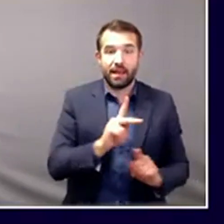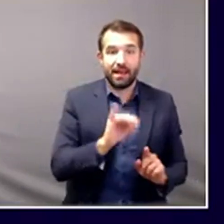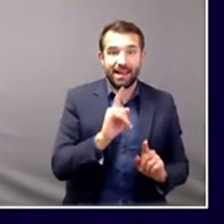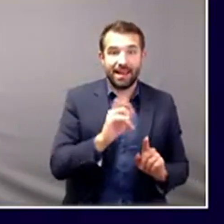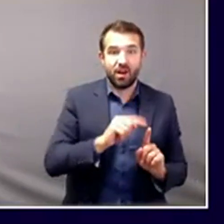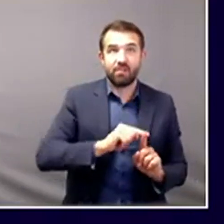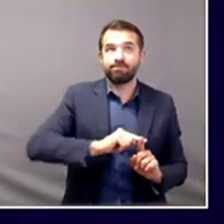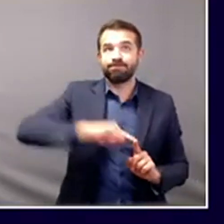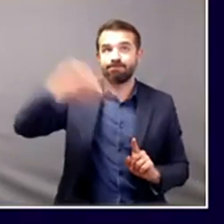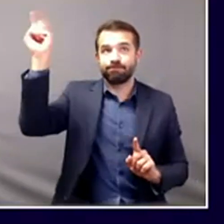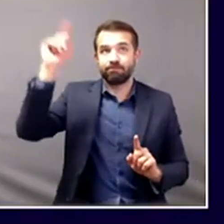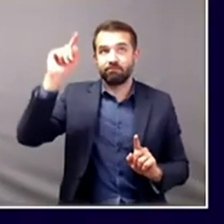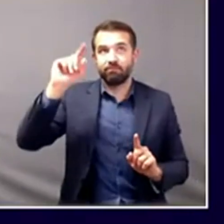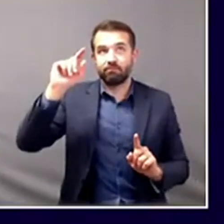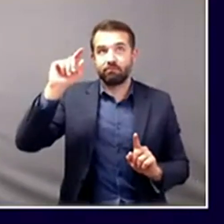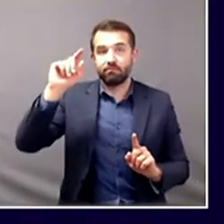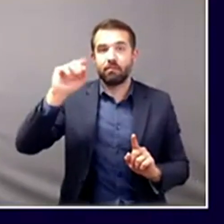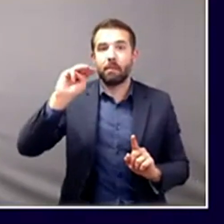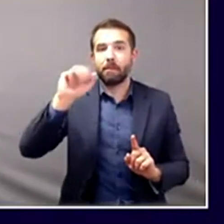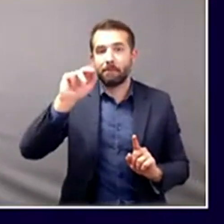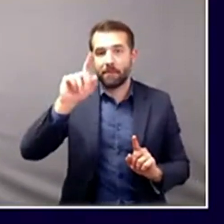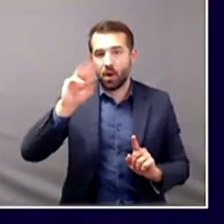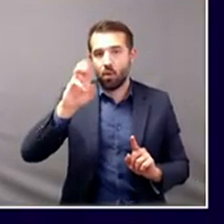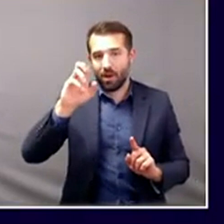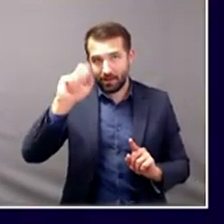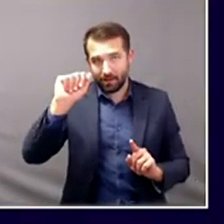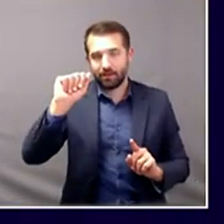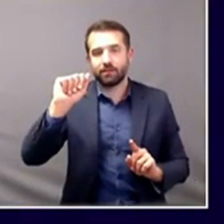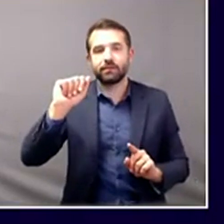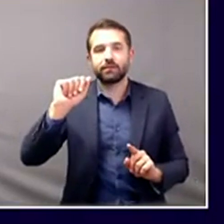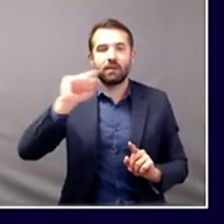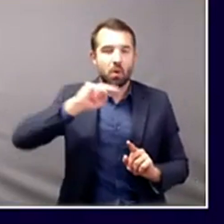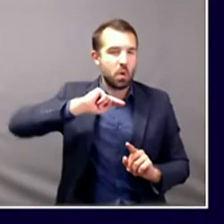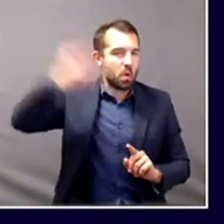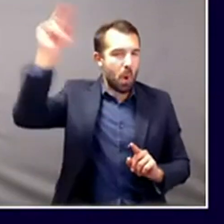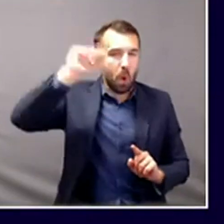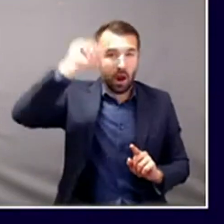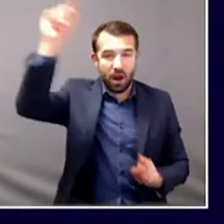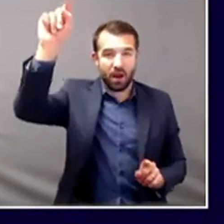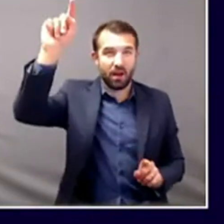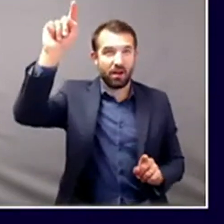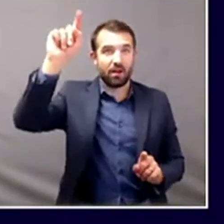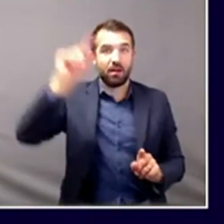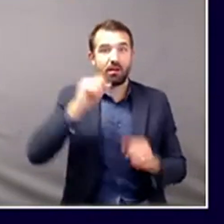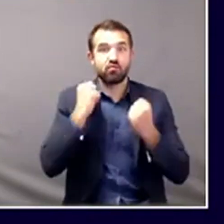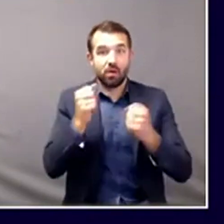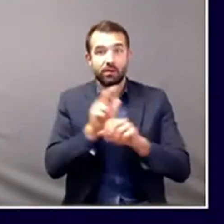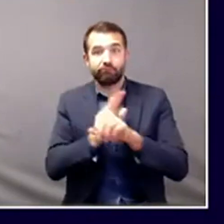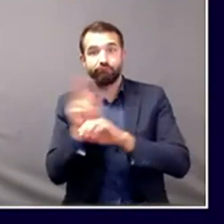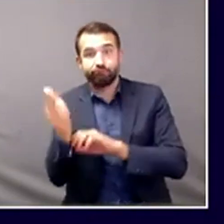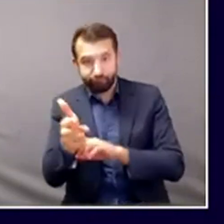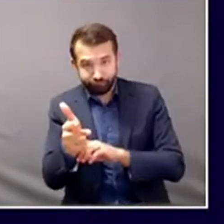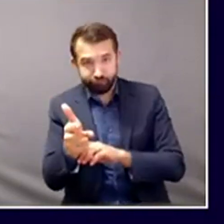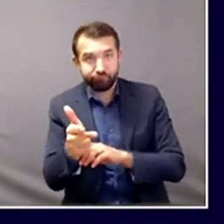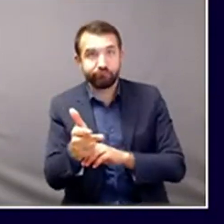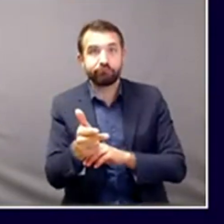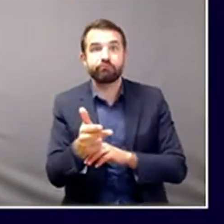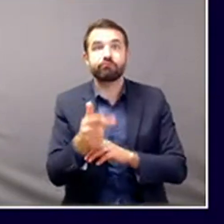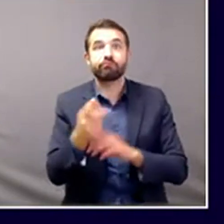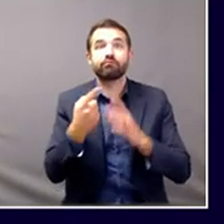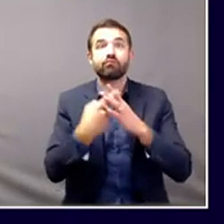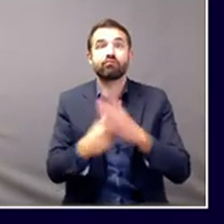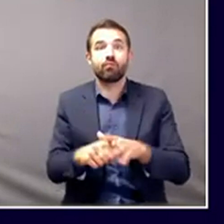charge at drive-through sites starting in November. The remaining 100,000 BinaxNOW tests will